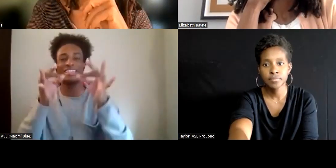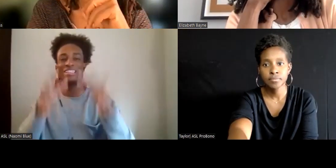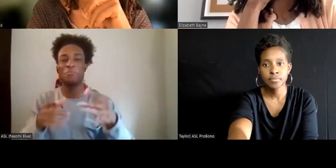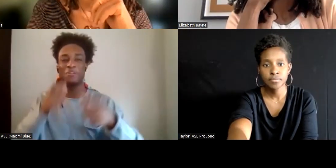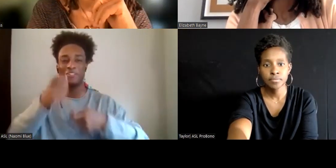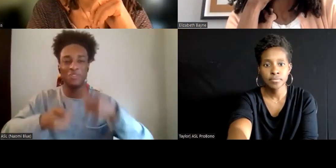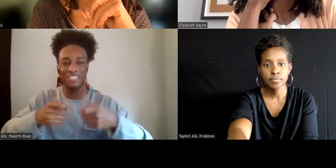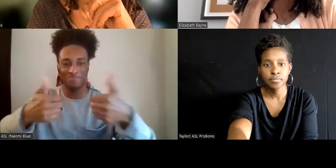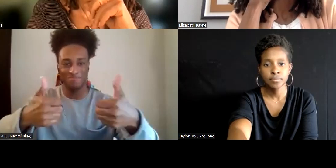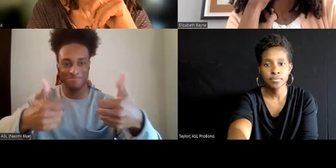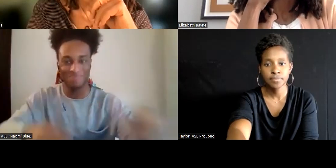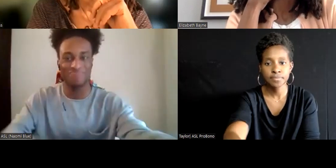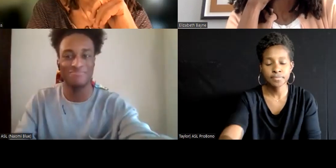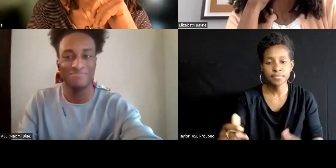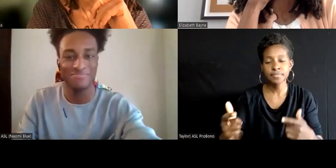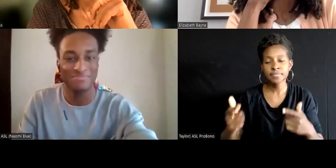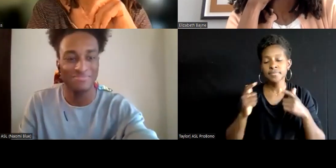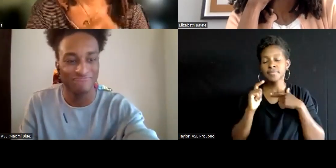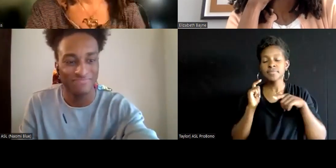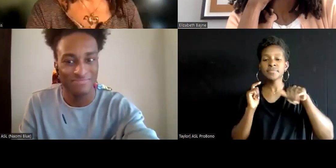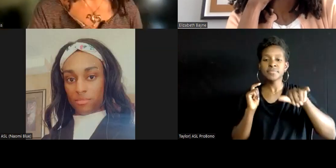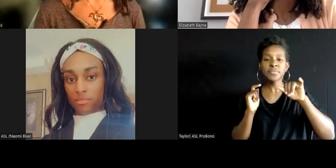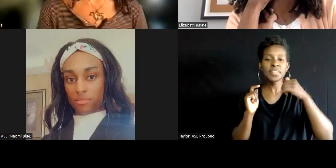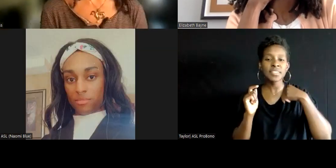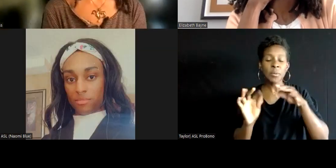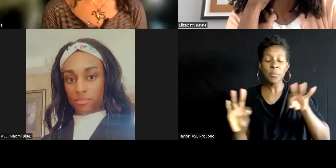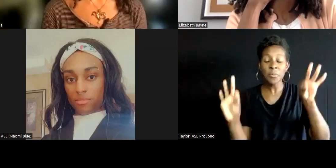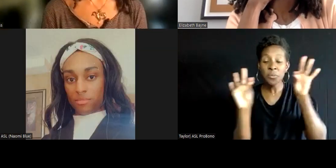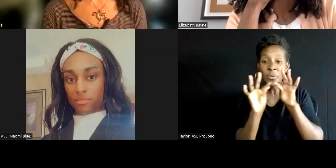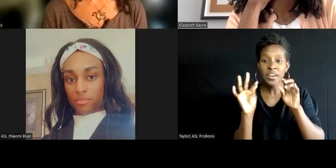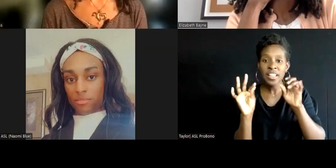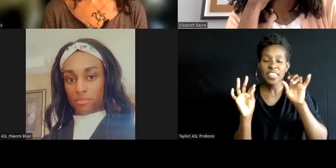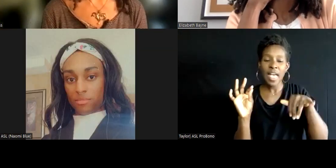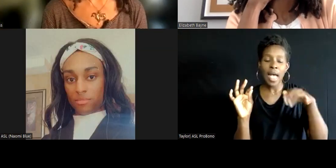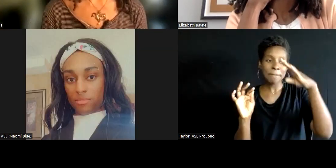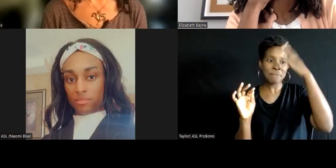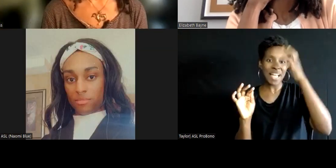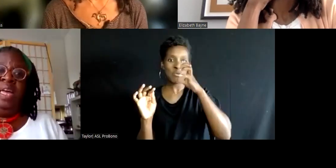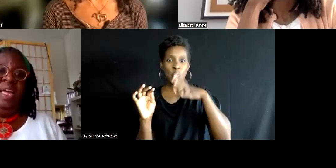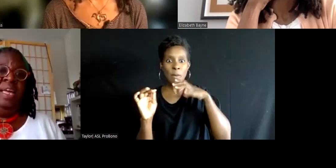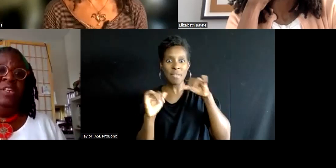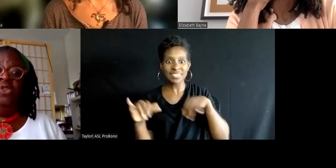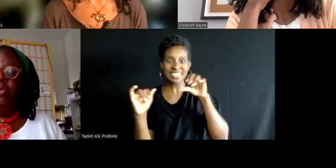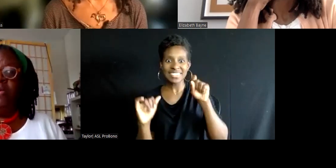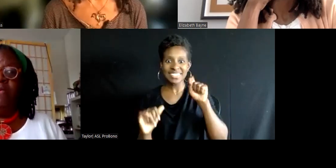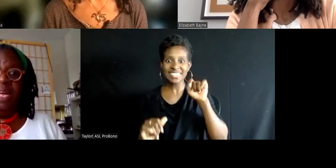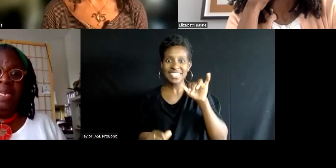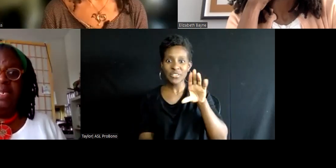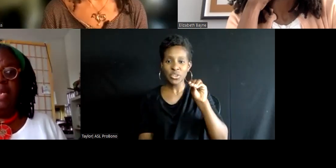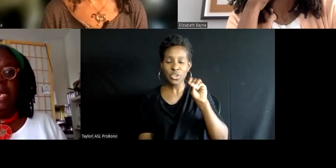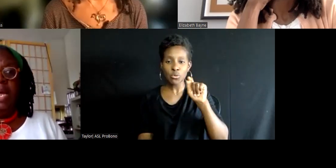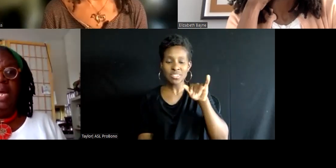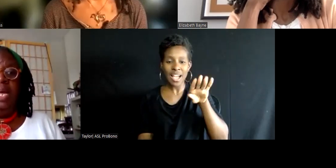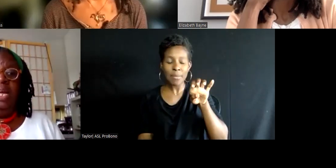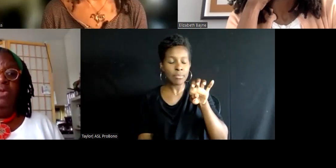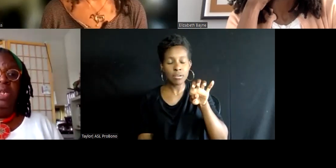So because that trope of Black women stereotype is just way too